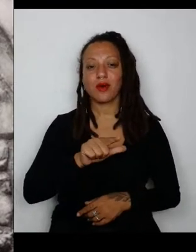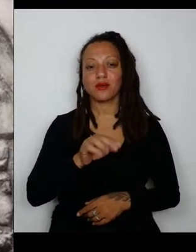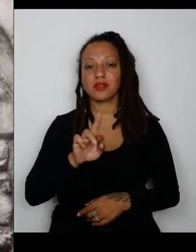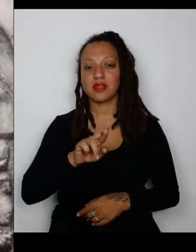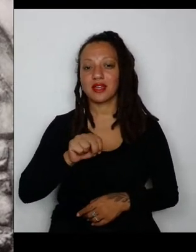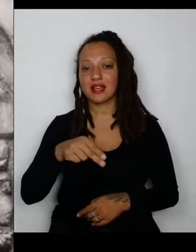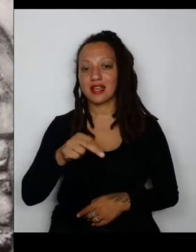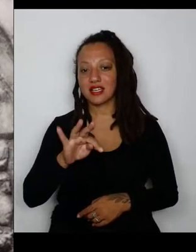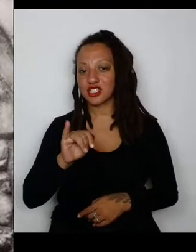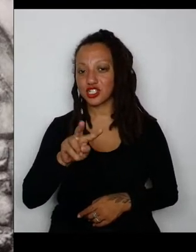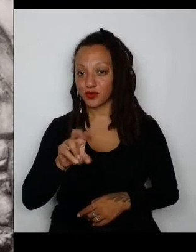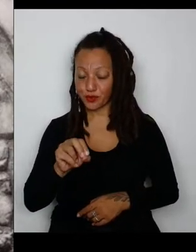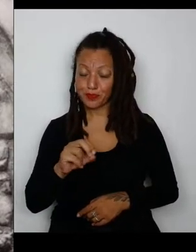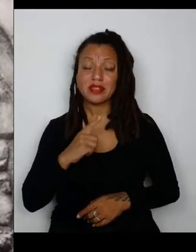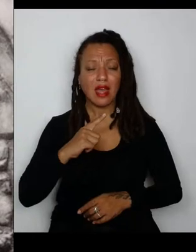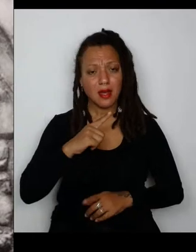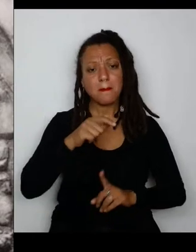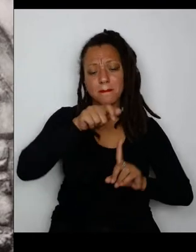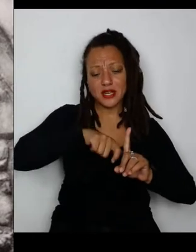eight